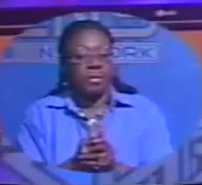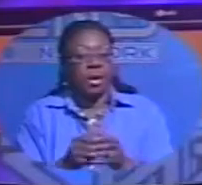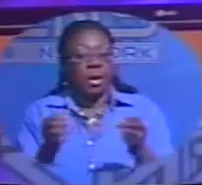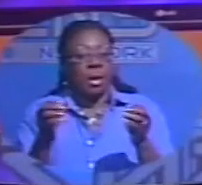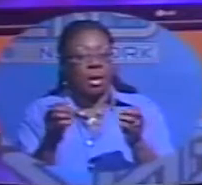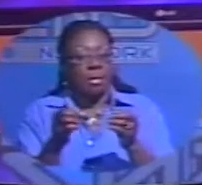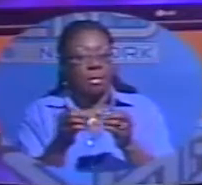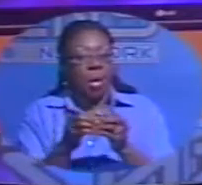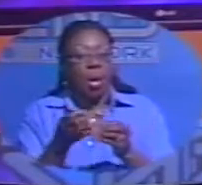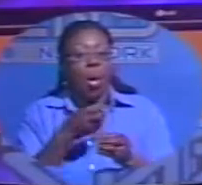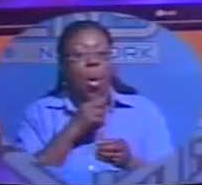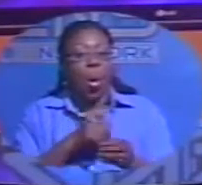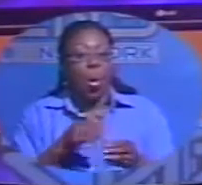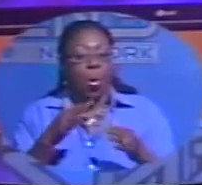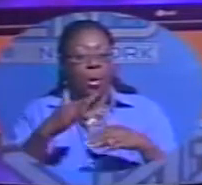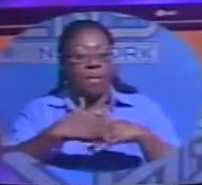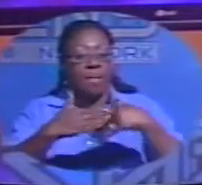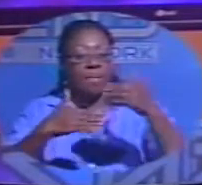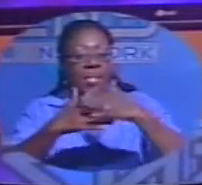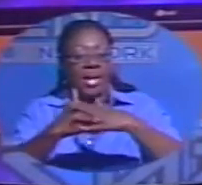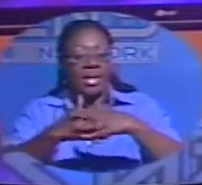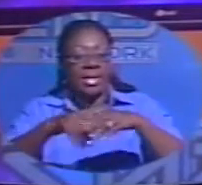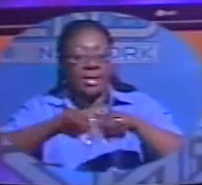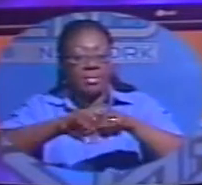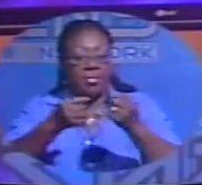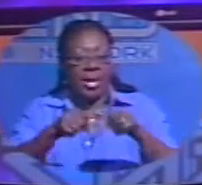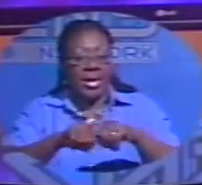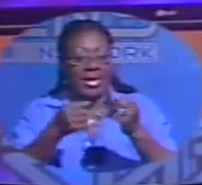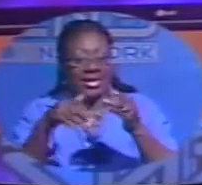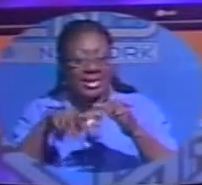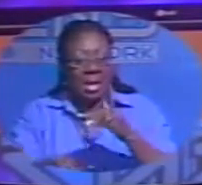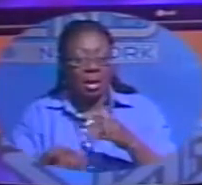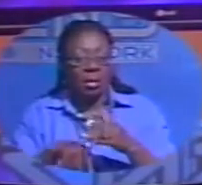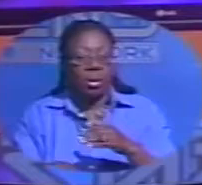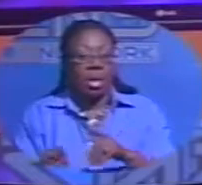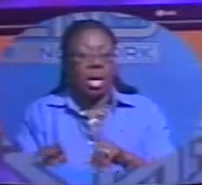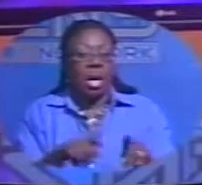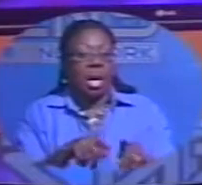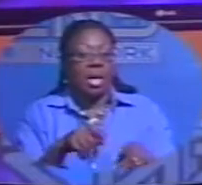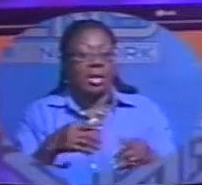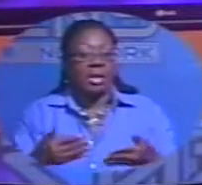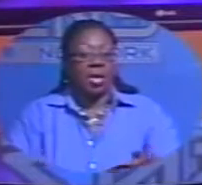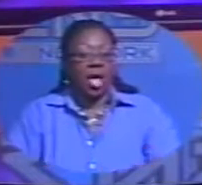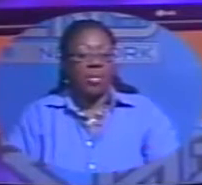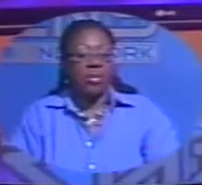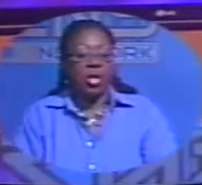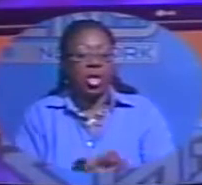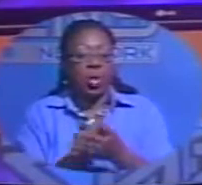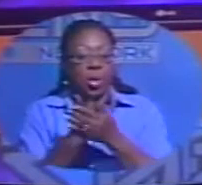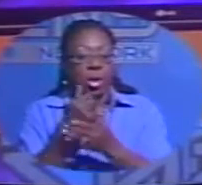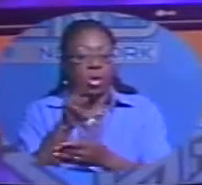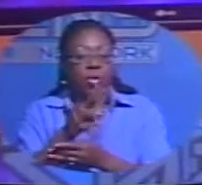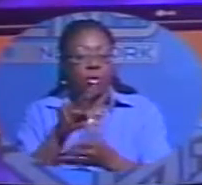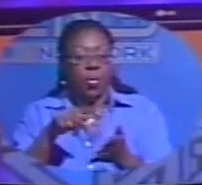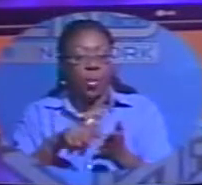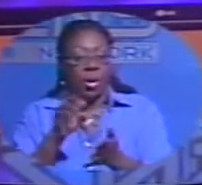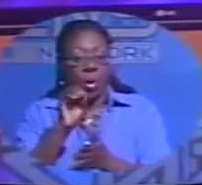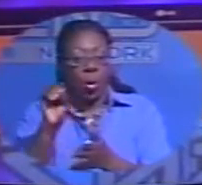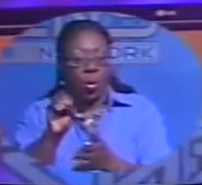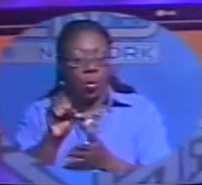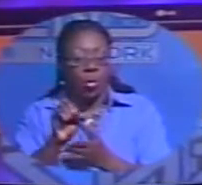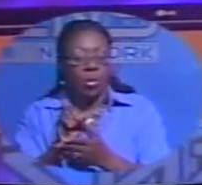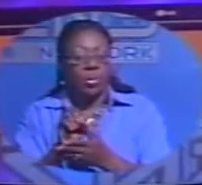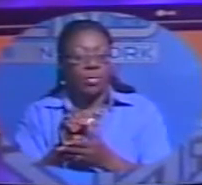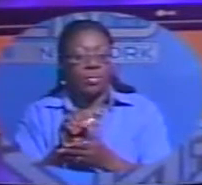Well, more abandoned homes torn down as authorities clean up areas plagued by crime. It's all a part of Urban Renewal 2.0. Now,